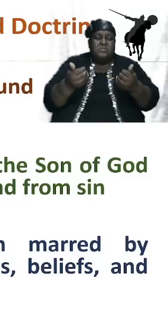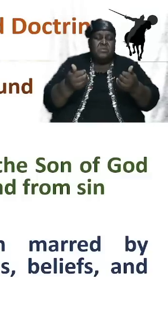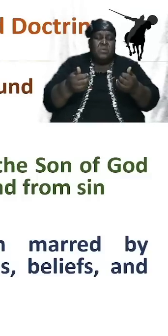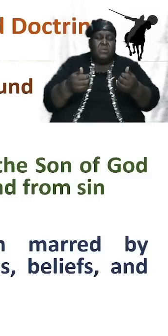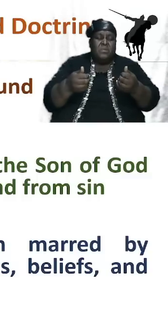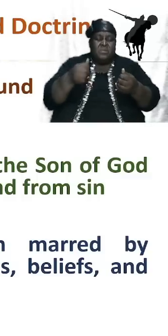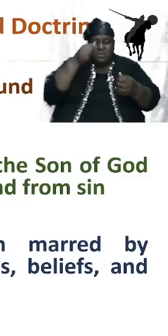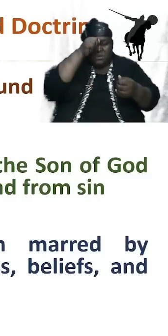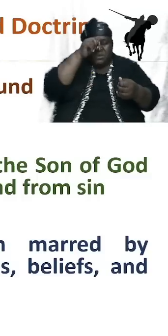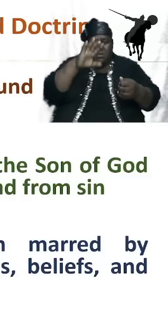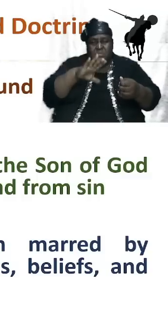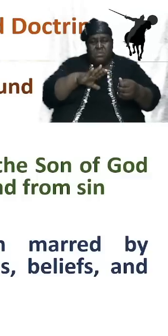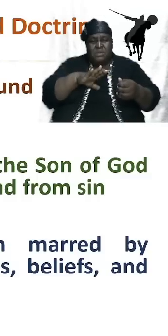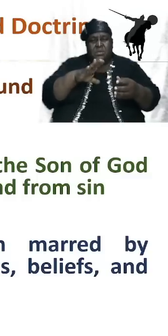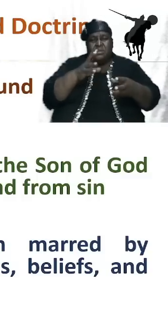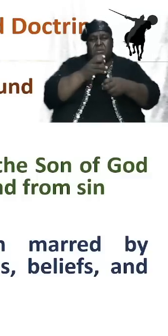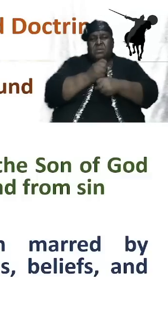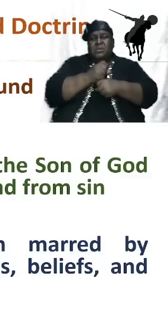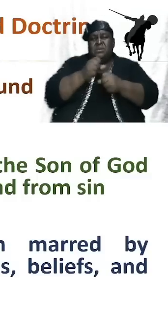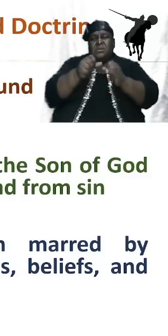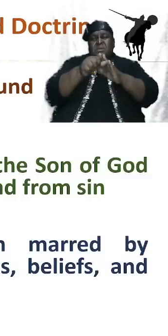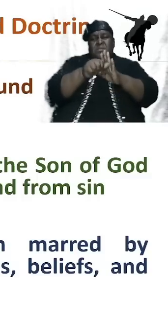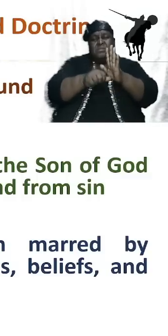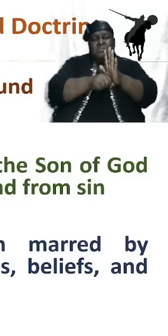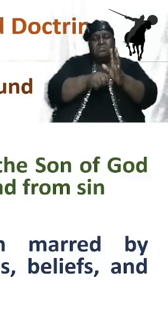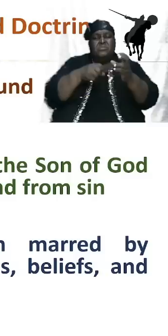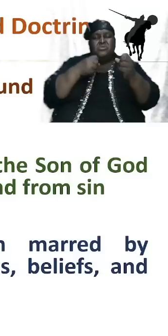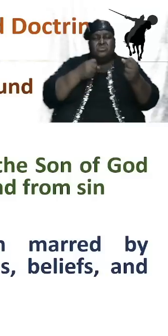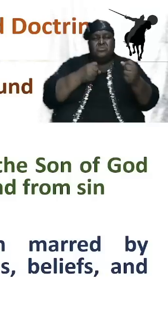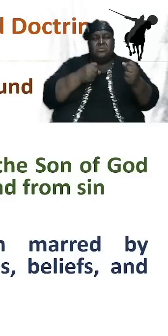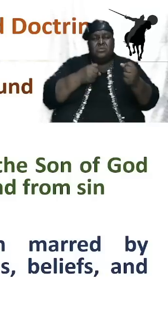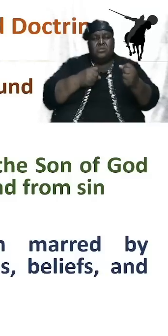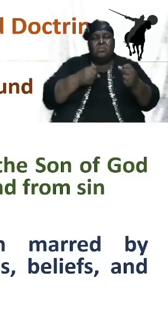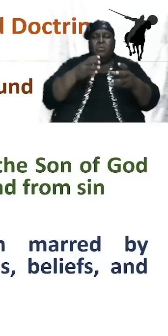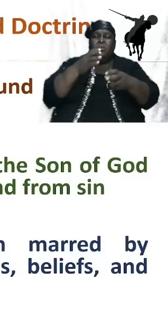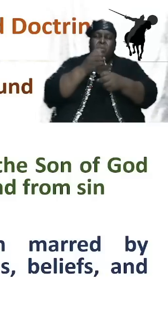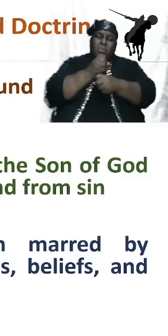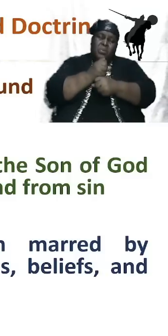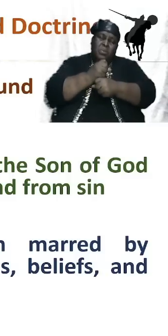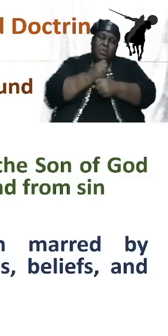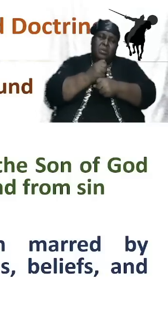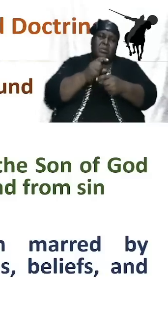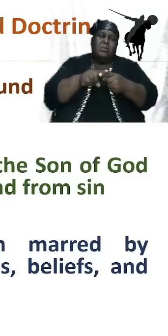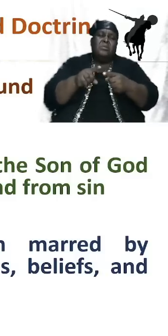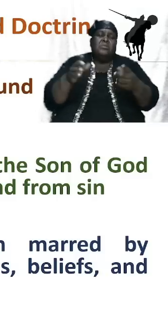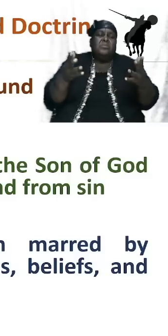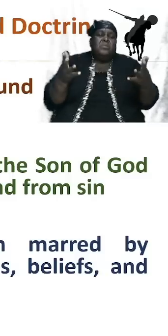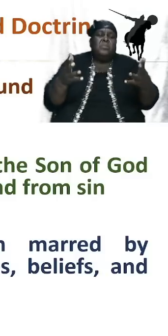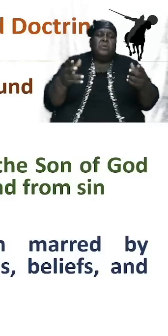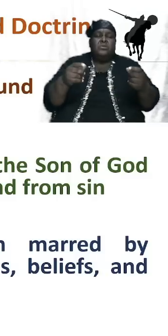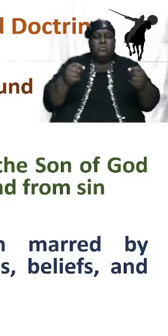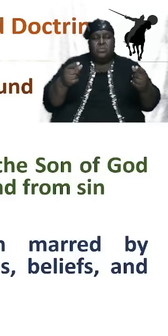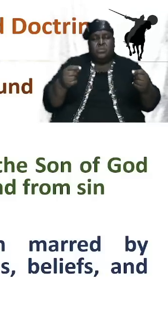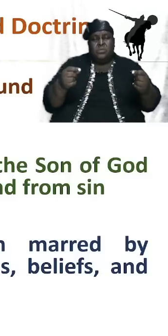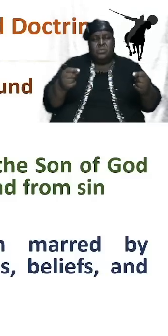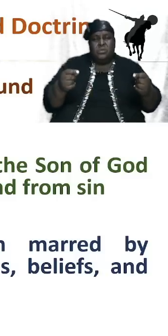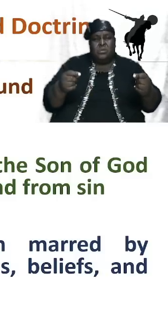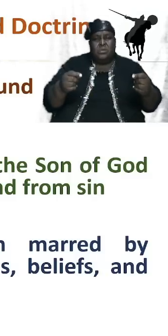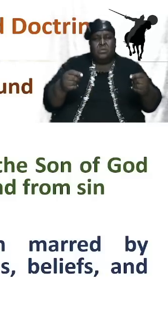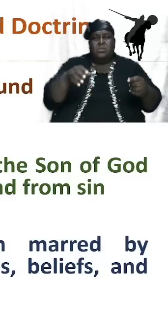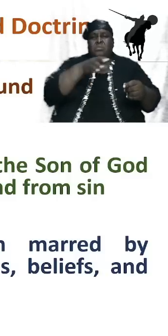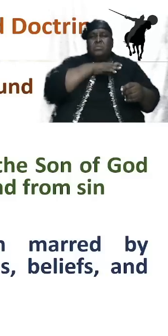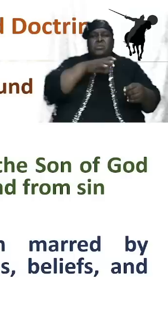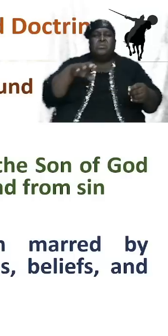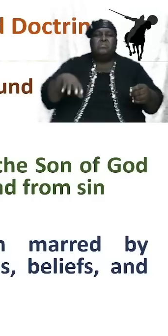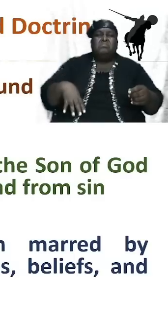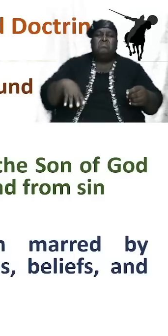took the whole scriptures strongly, but they wanted to hold on to what they had to do. So the Christianity was marred by controversies and divisions